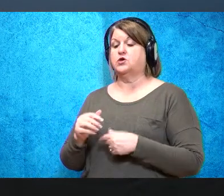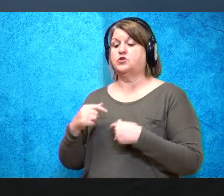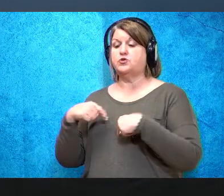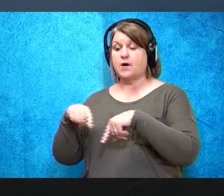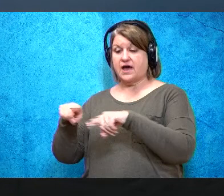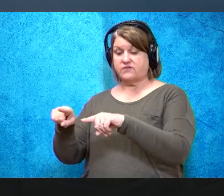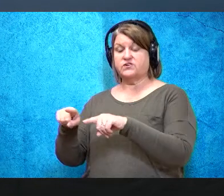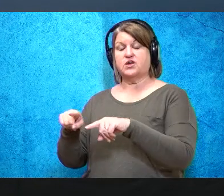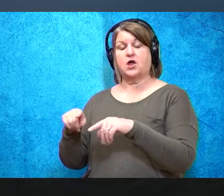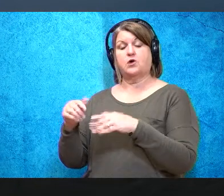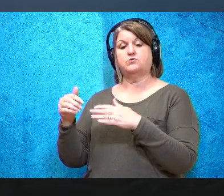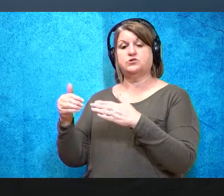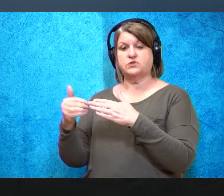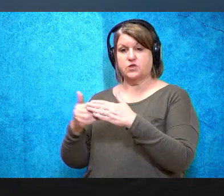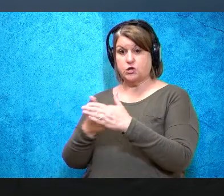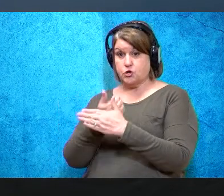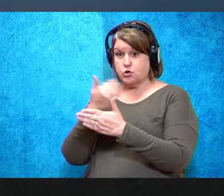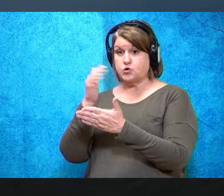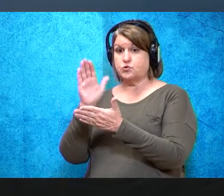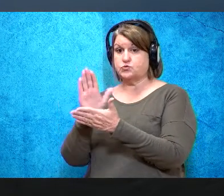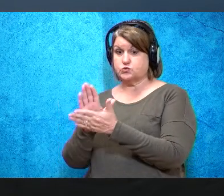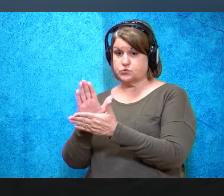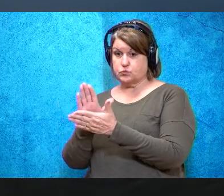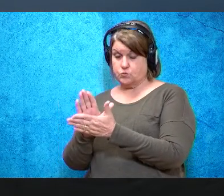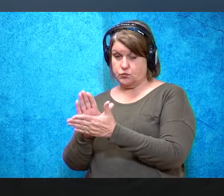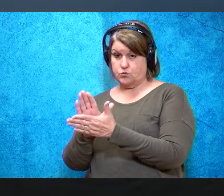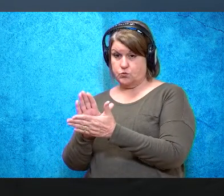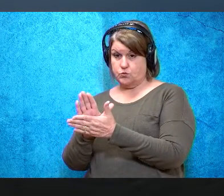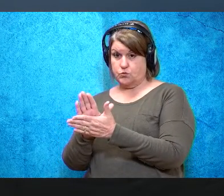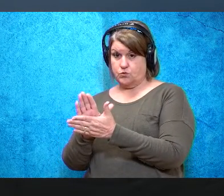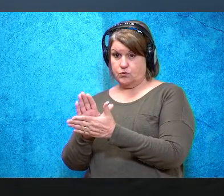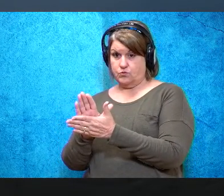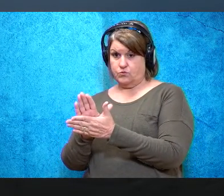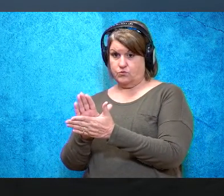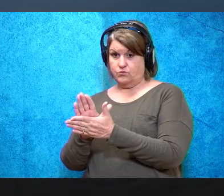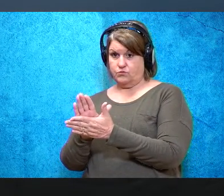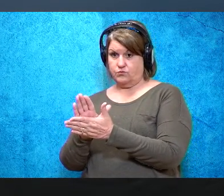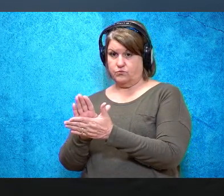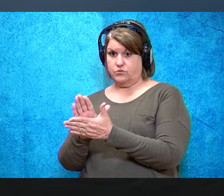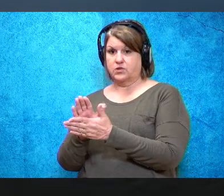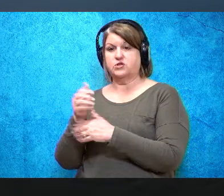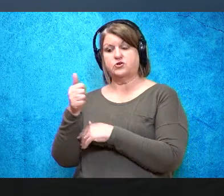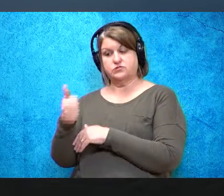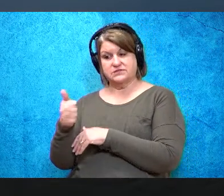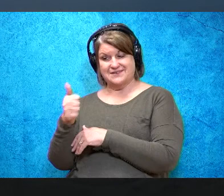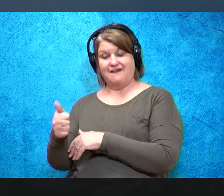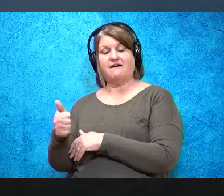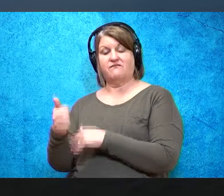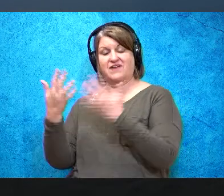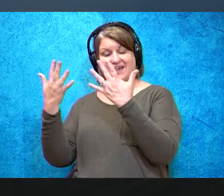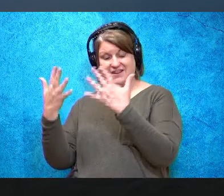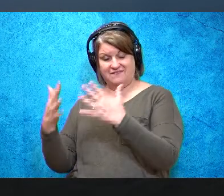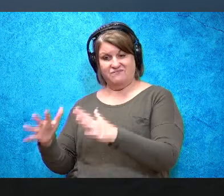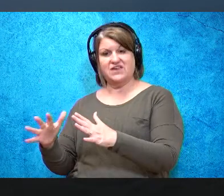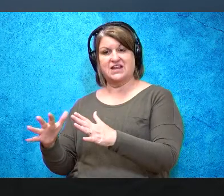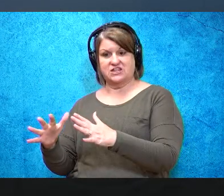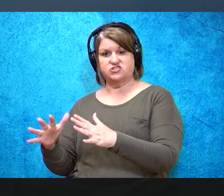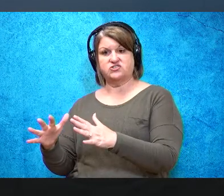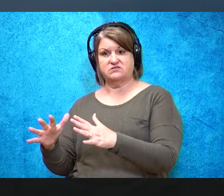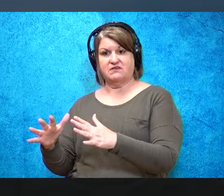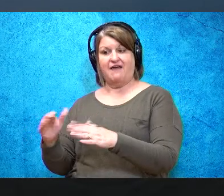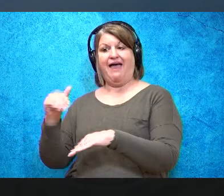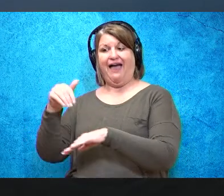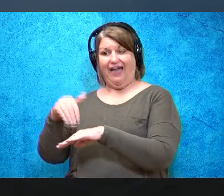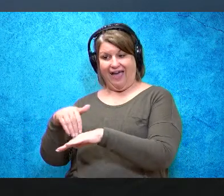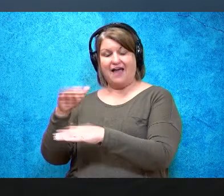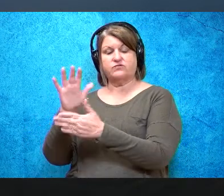new school in person to seal or finish your registration. And your registration is finished when you